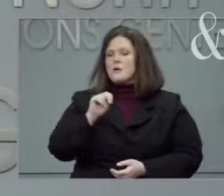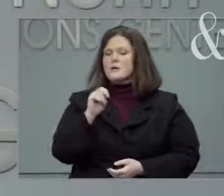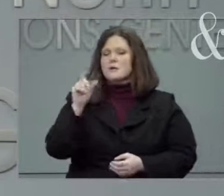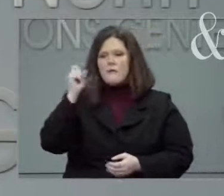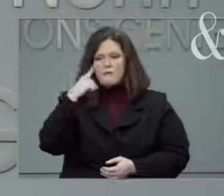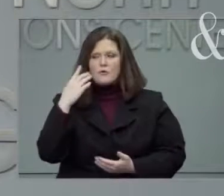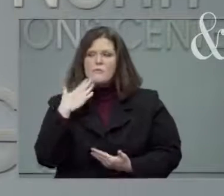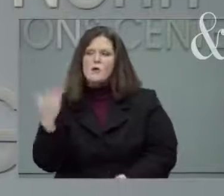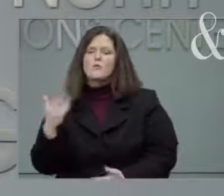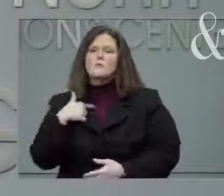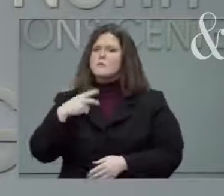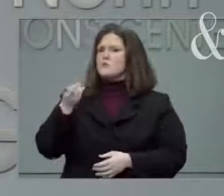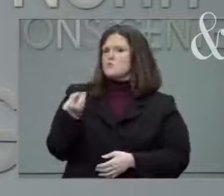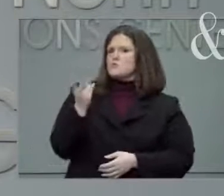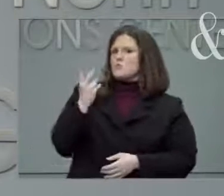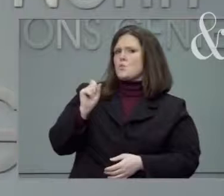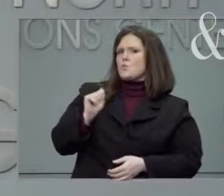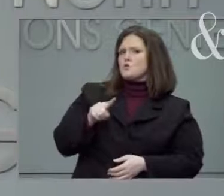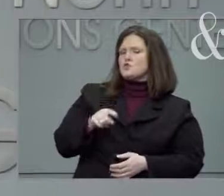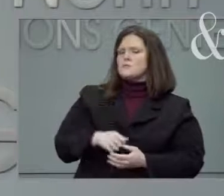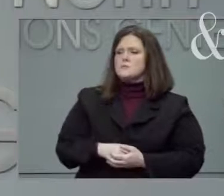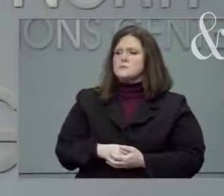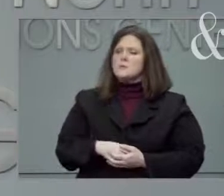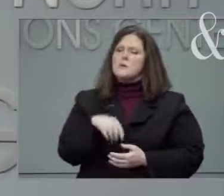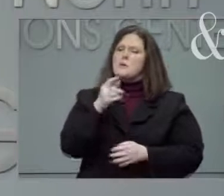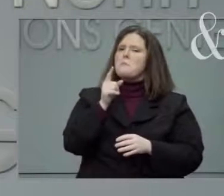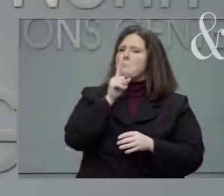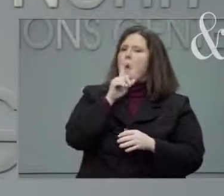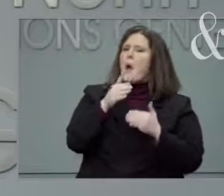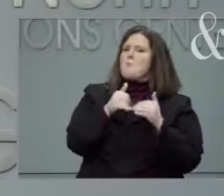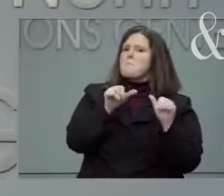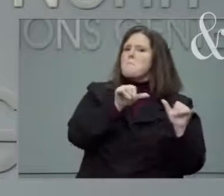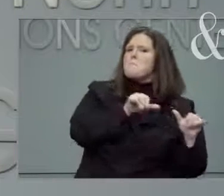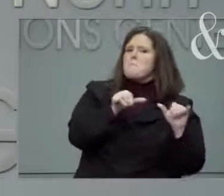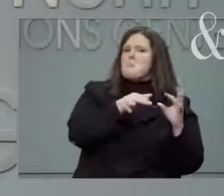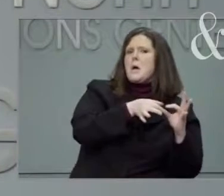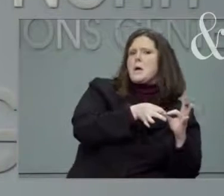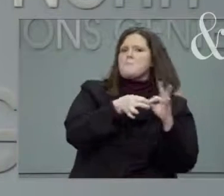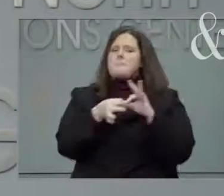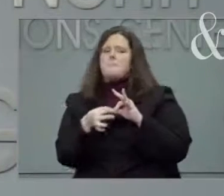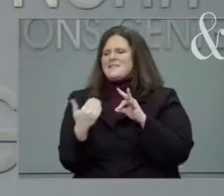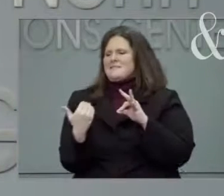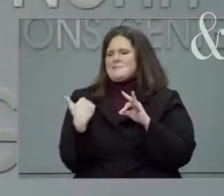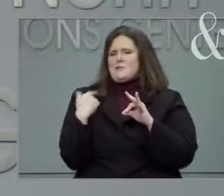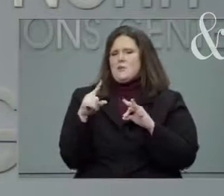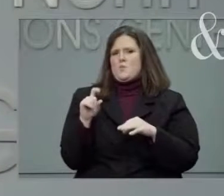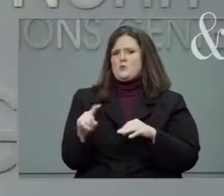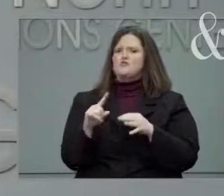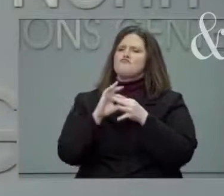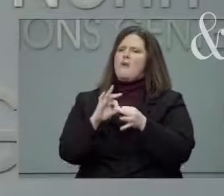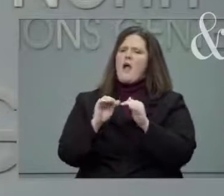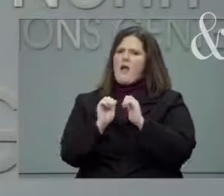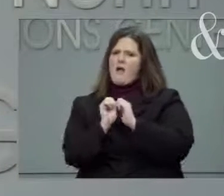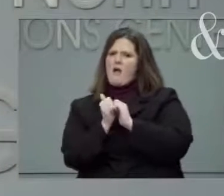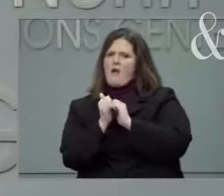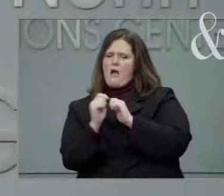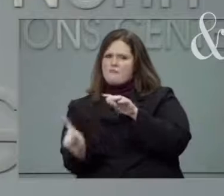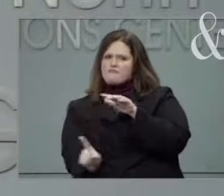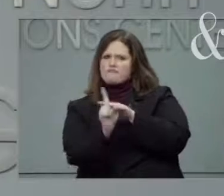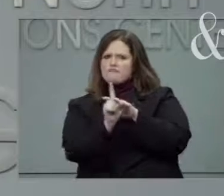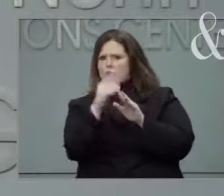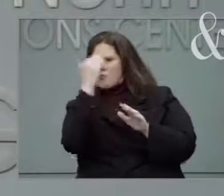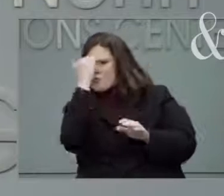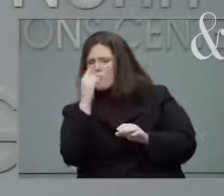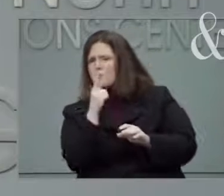just kind of elaborating on the previous question. That's helpful information about the partnerships, but is there going to